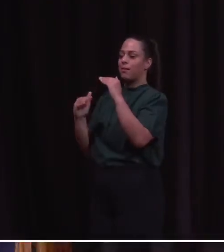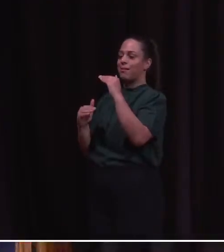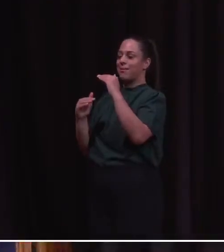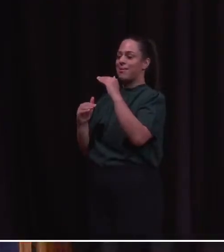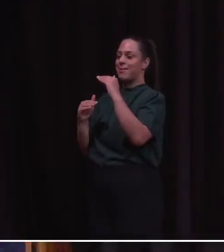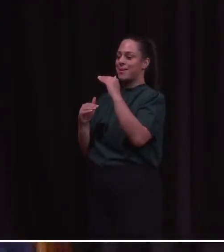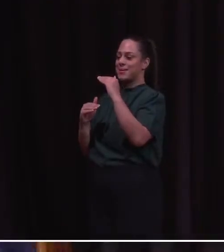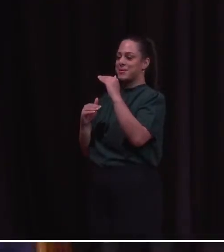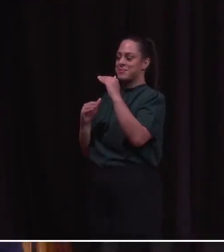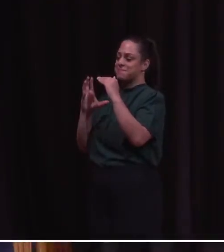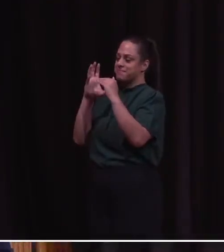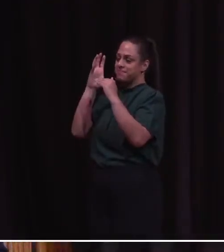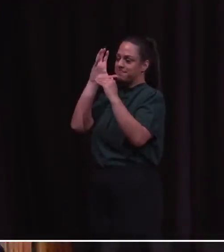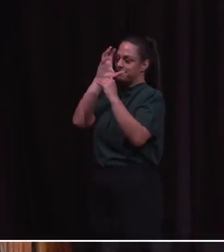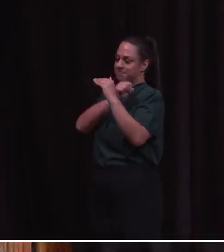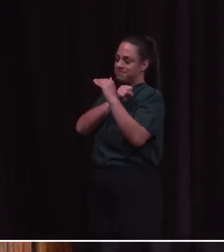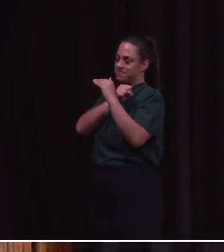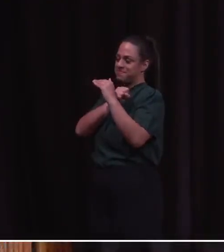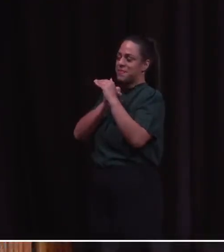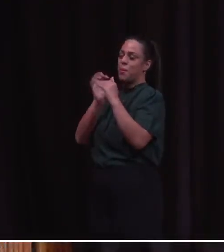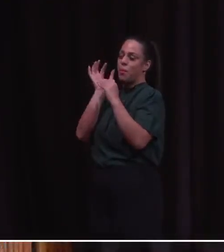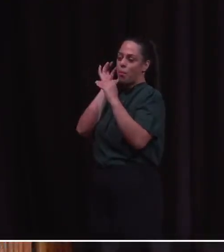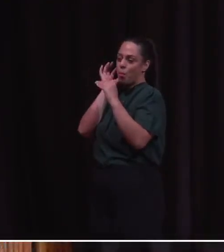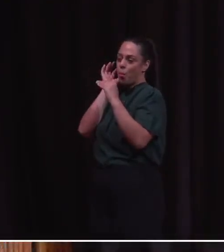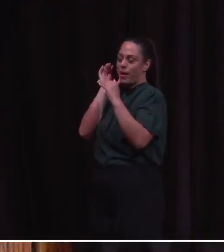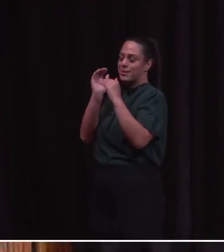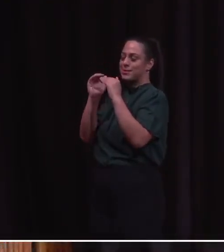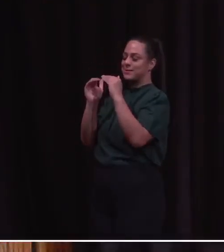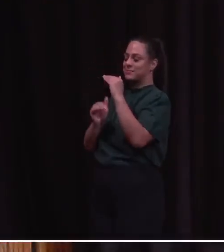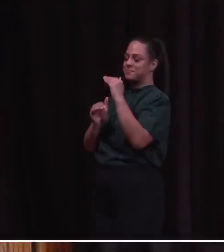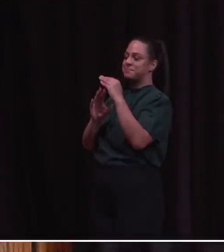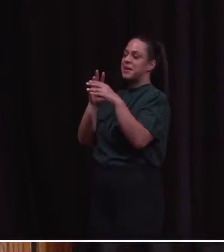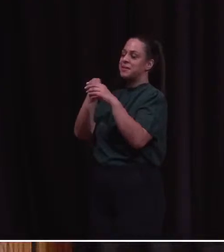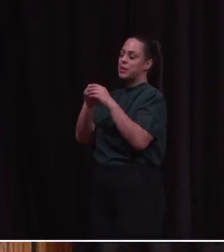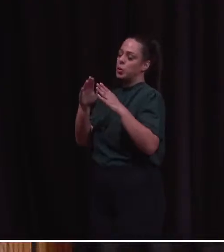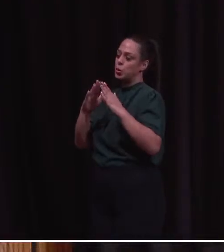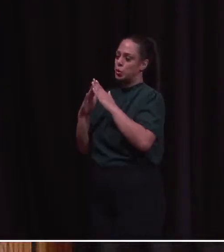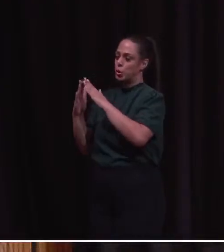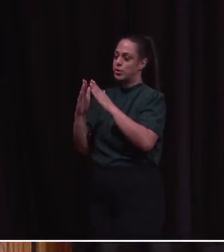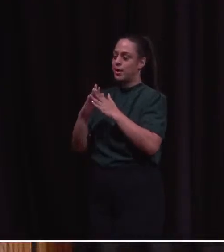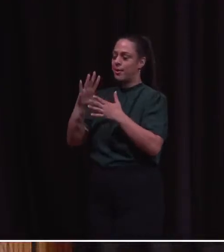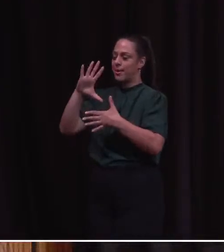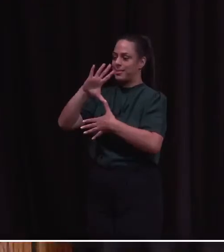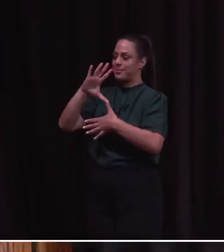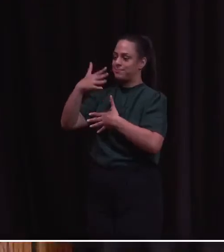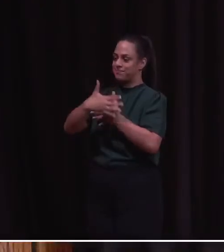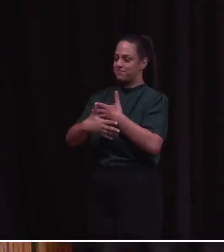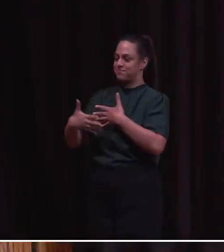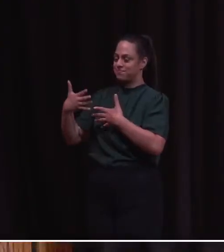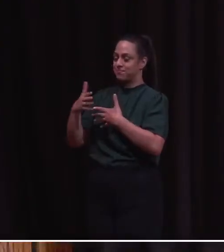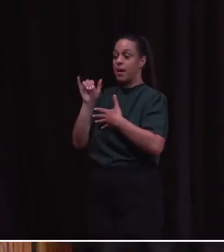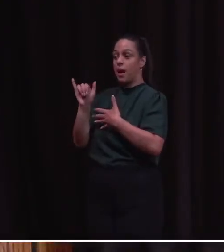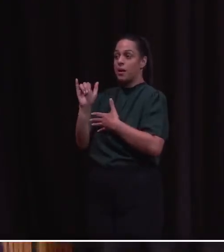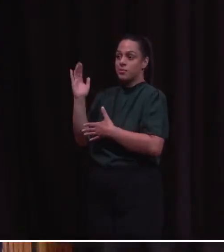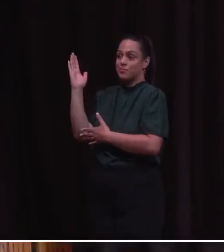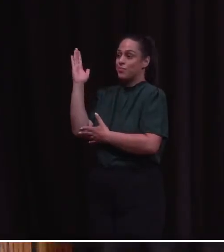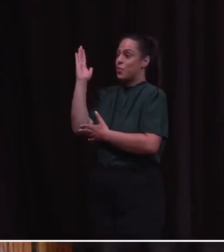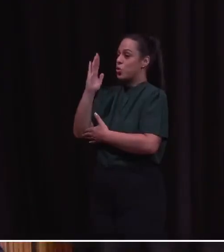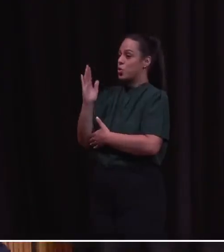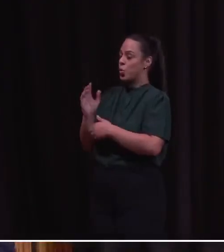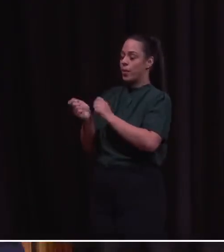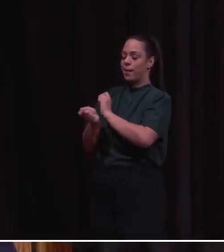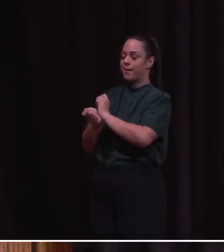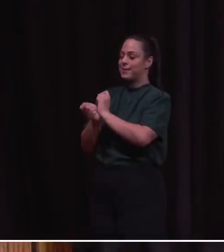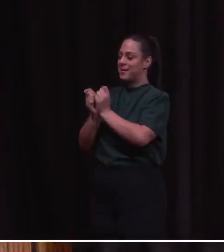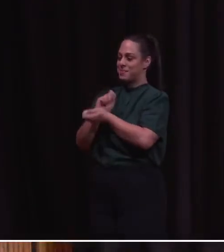system that made it possible, not their gender. In the next section,